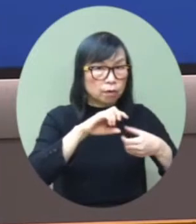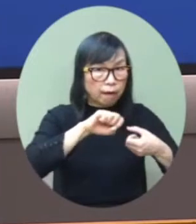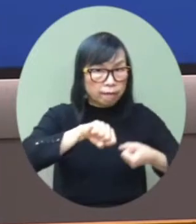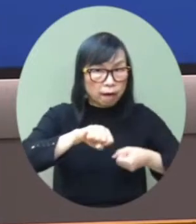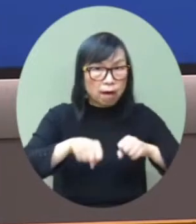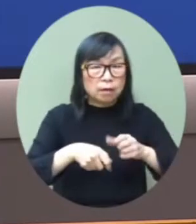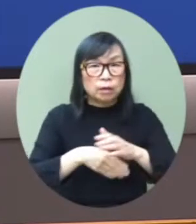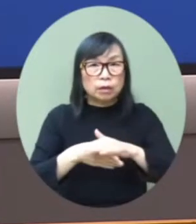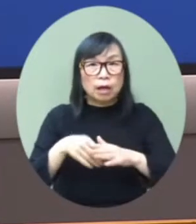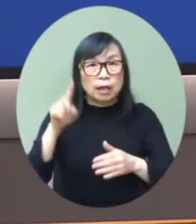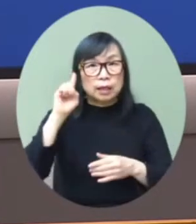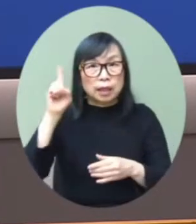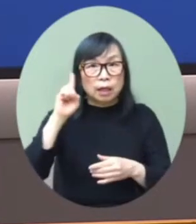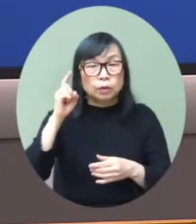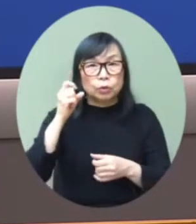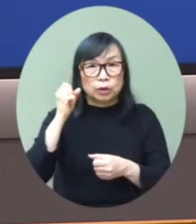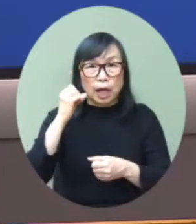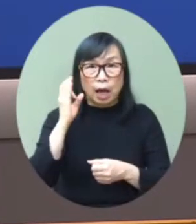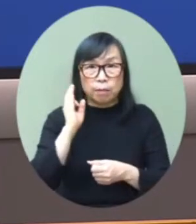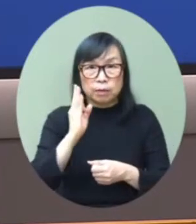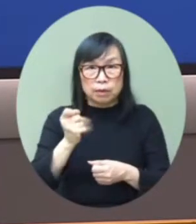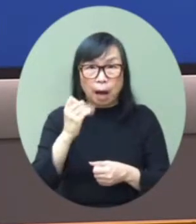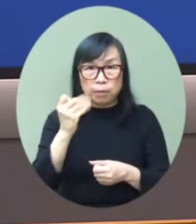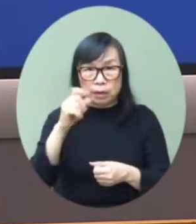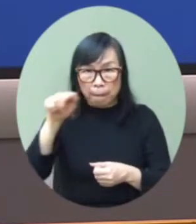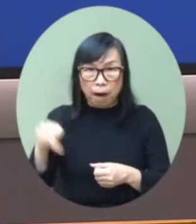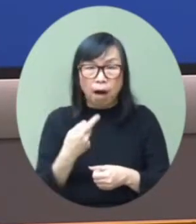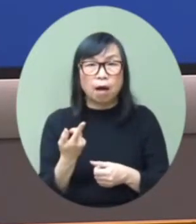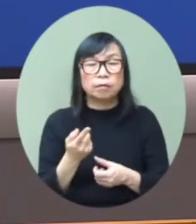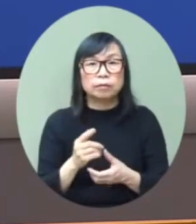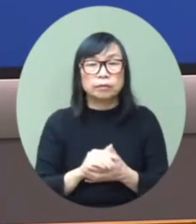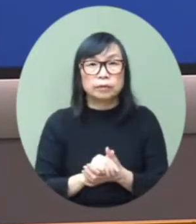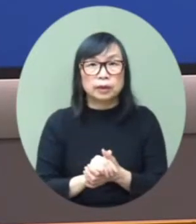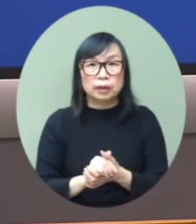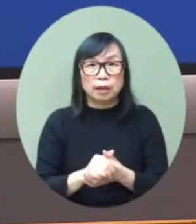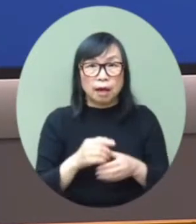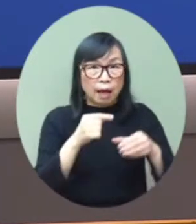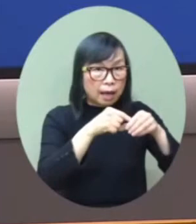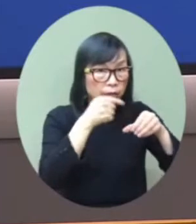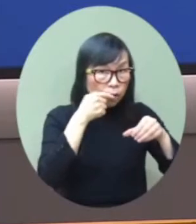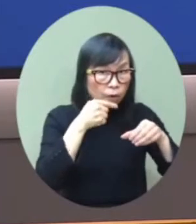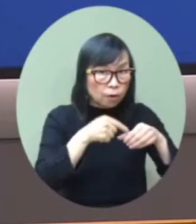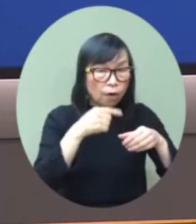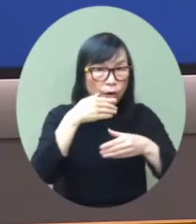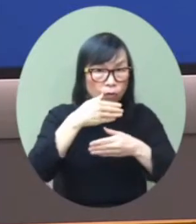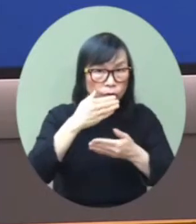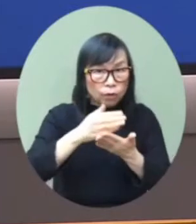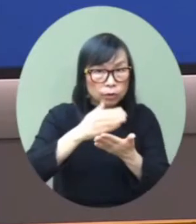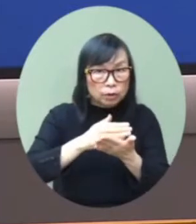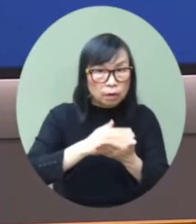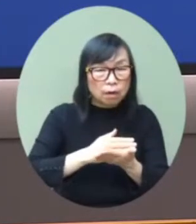capabilities. Well, in terms of PCR tests, every day we have a capacity of 300,000.